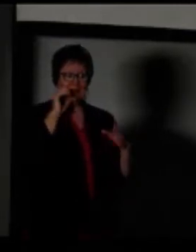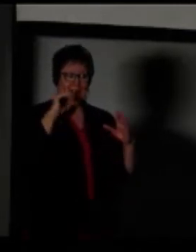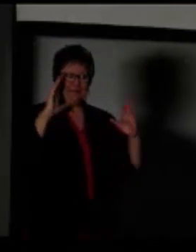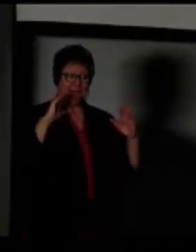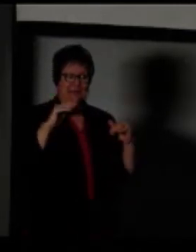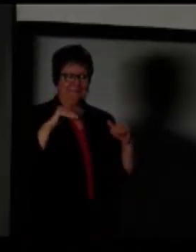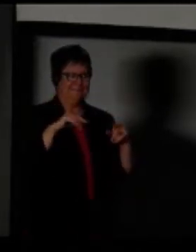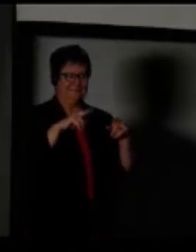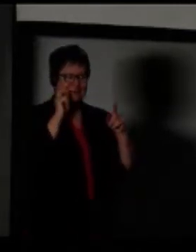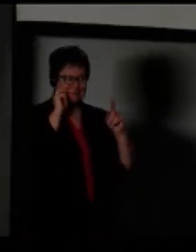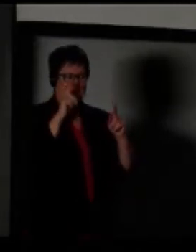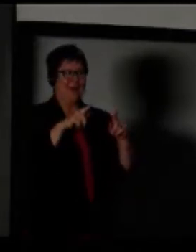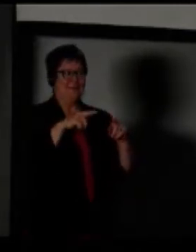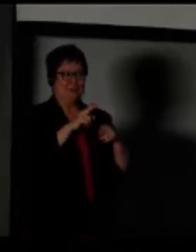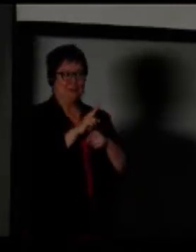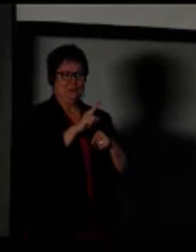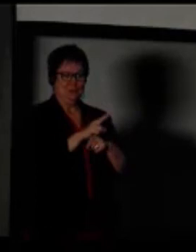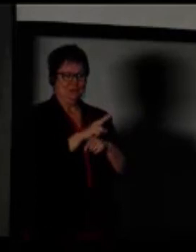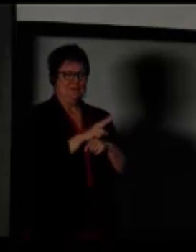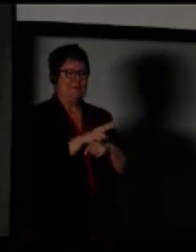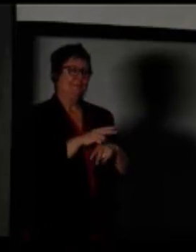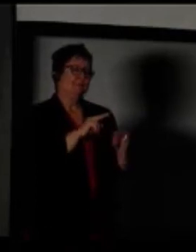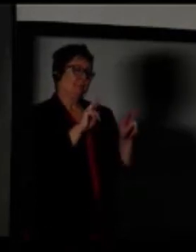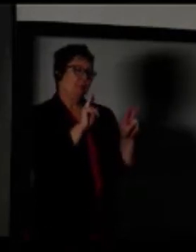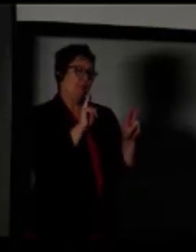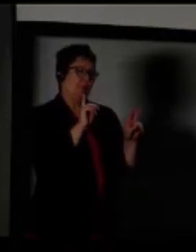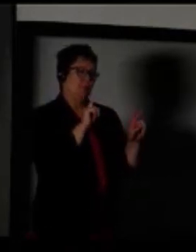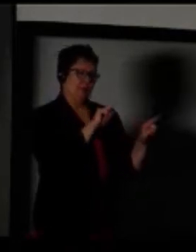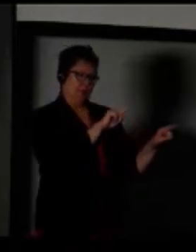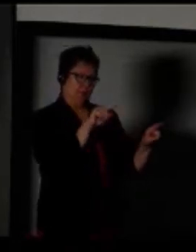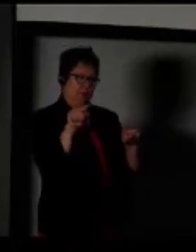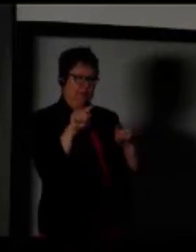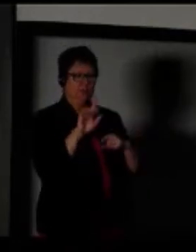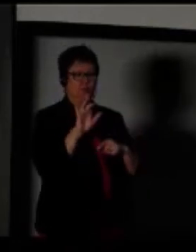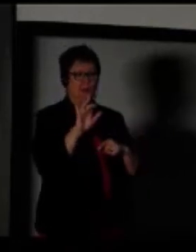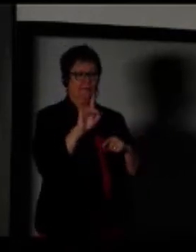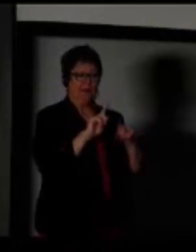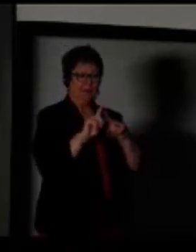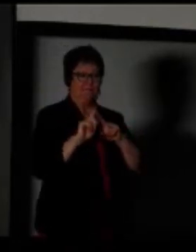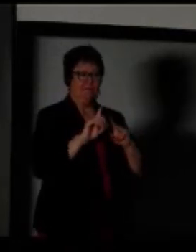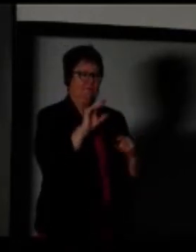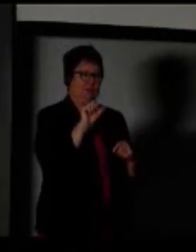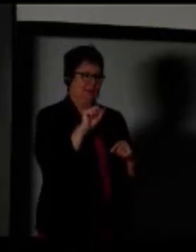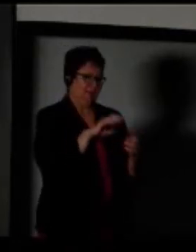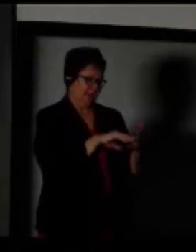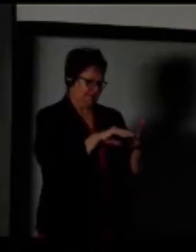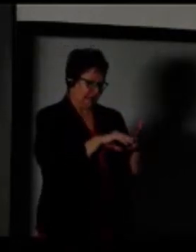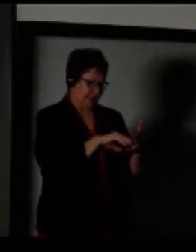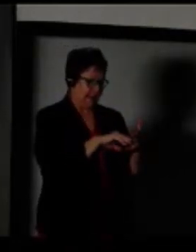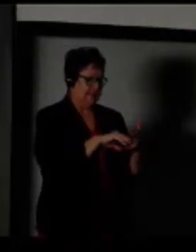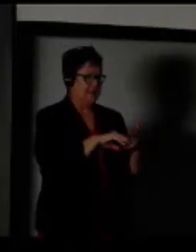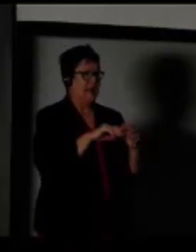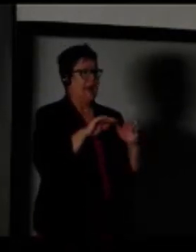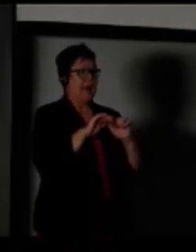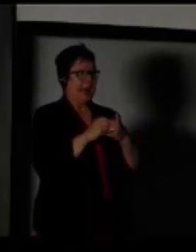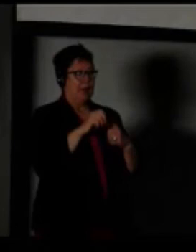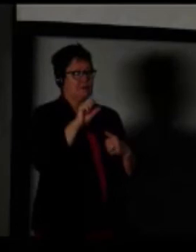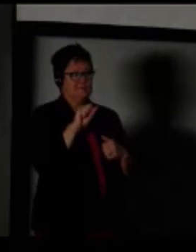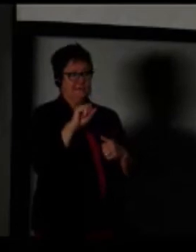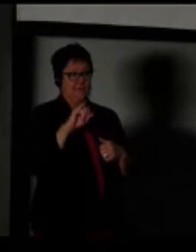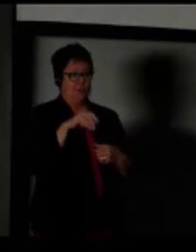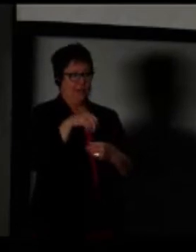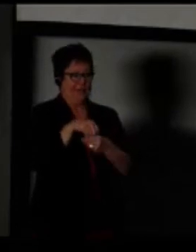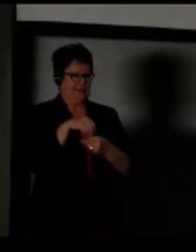anticipated. We looked at 25 different case studies of how it's being used by Smithsonian users, and